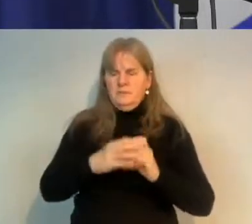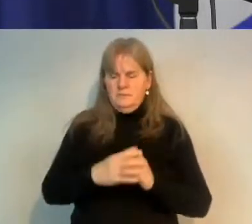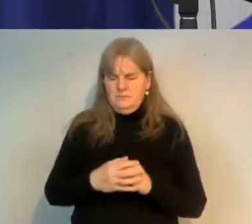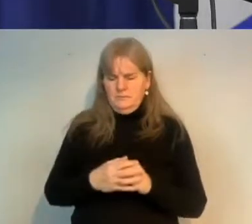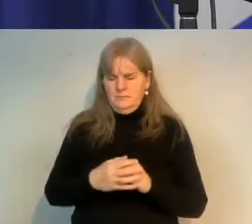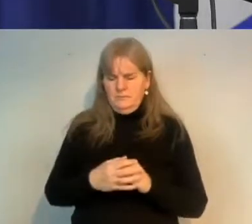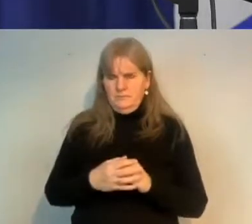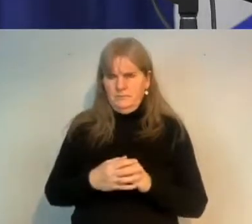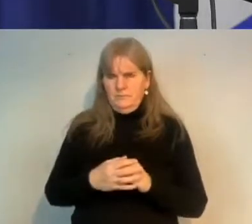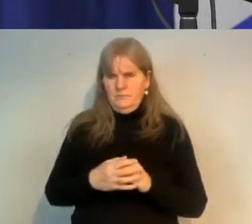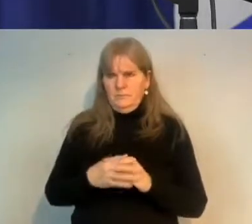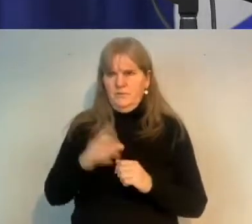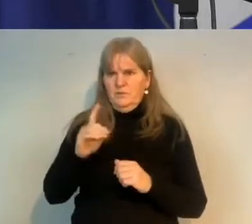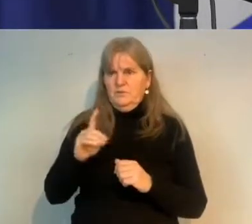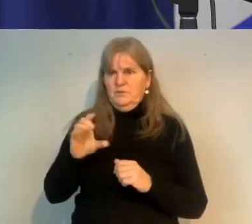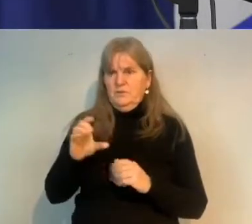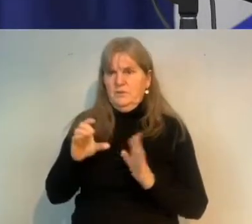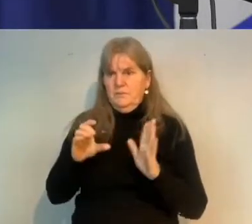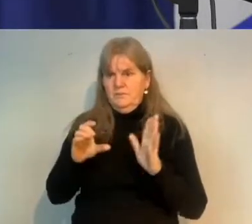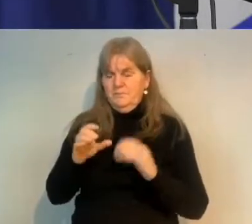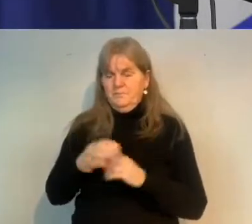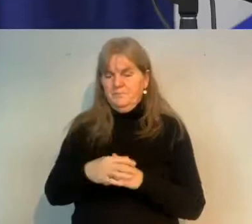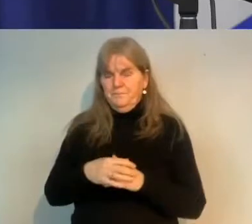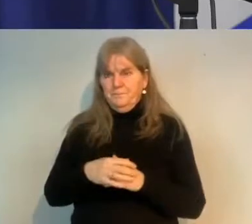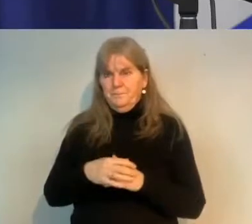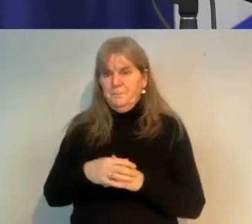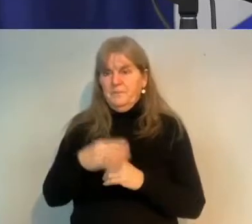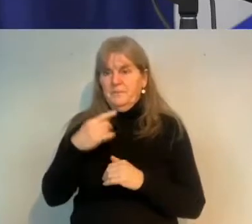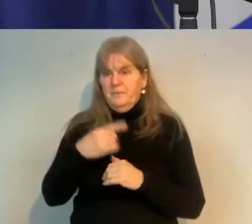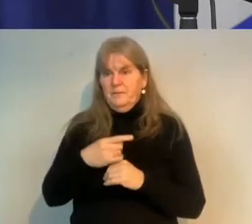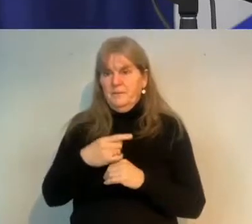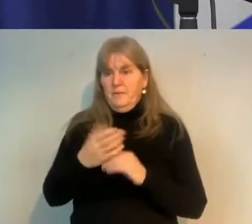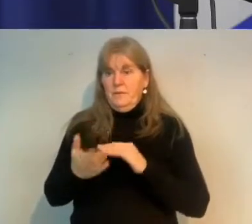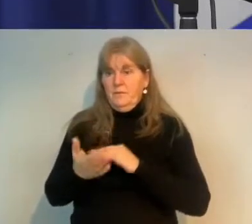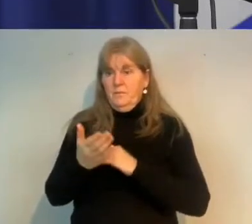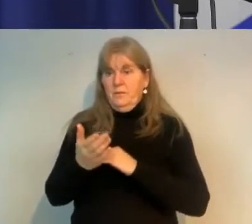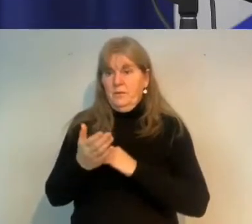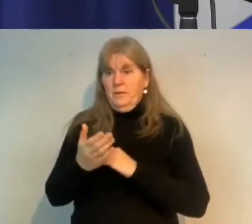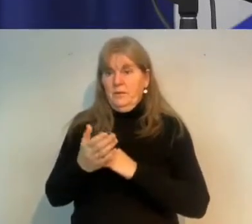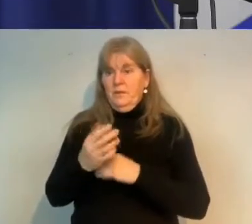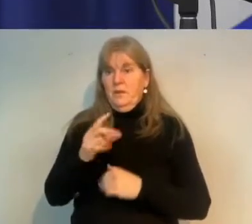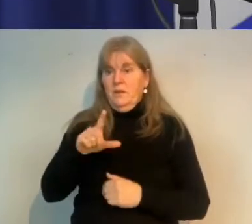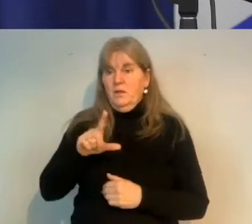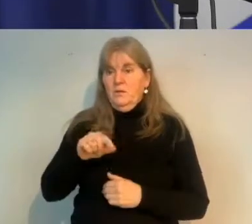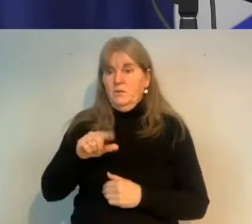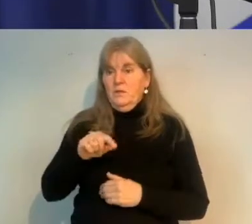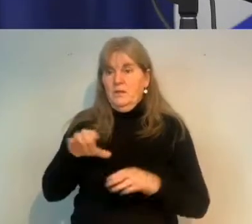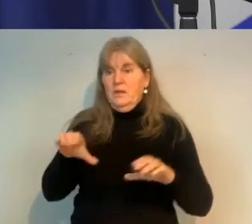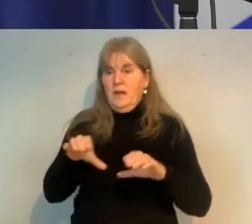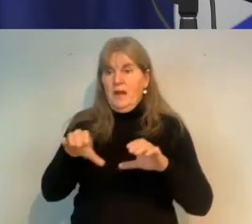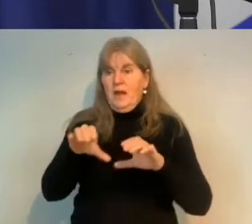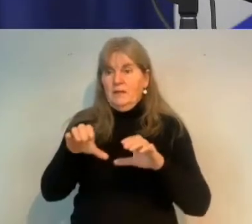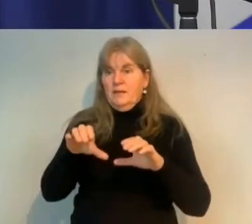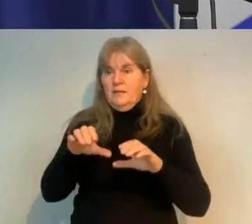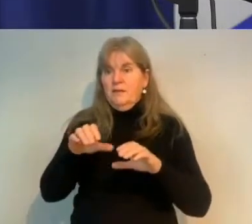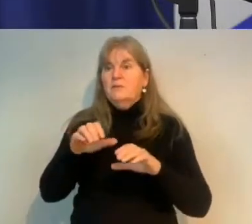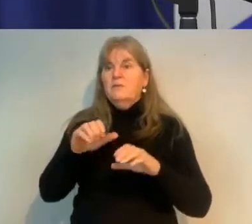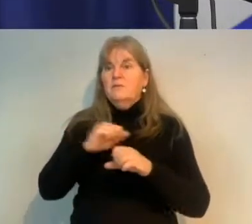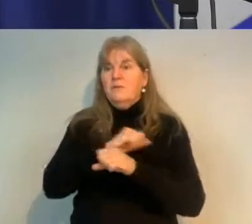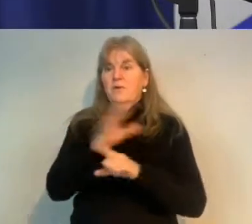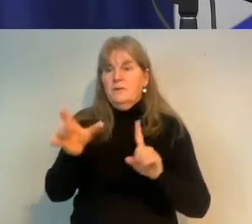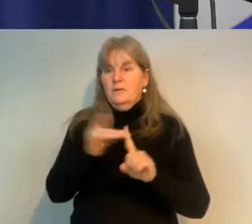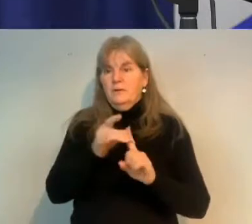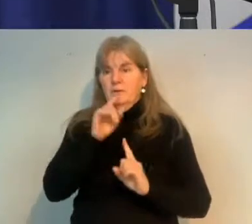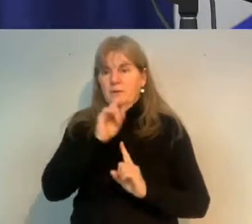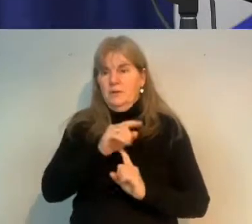use Dawson as an example. So as of this morning, we have 20 active cases this in Dawson City.